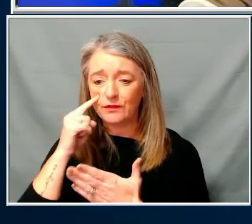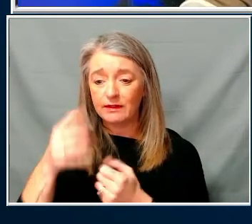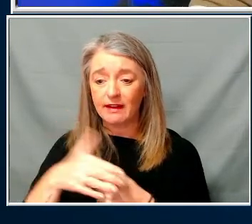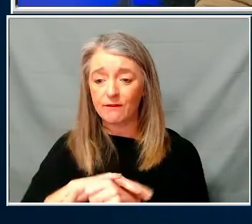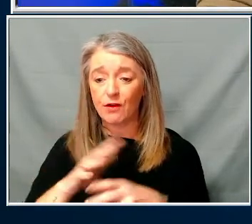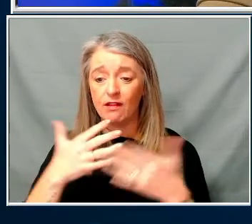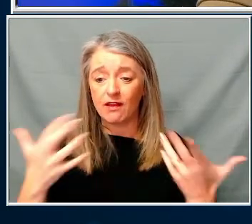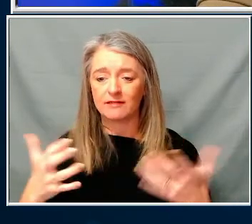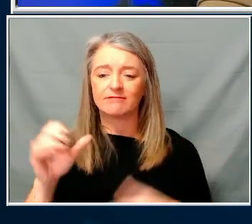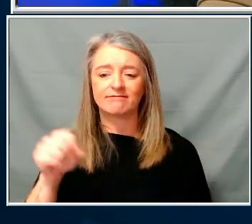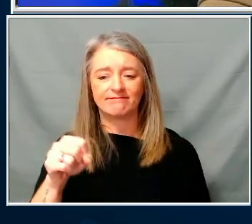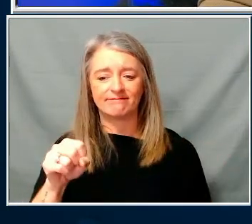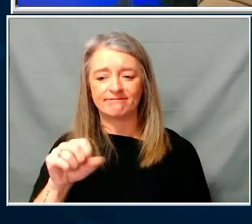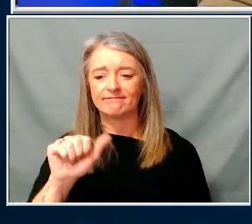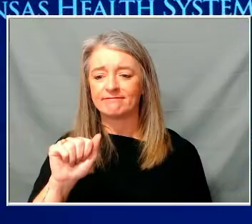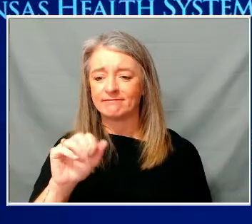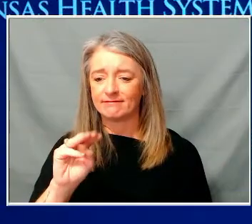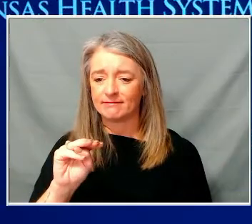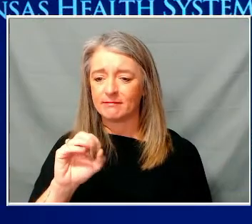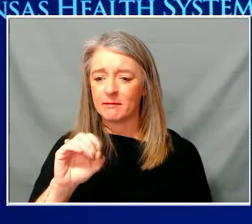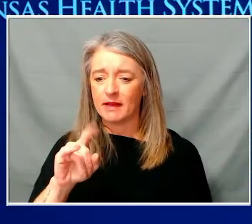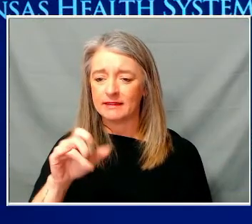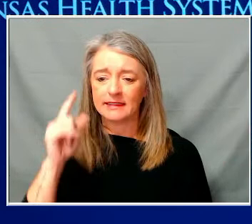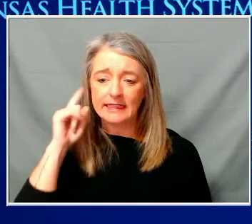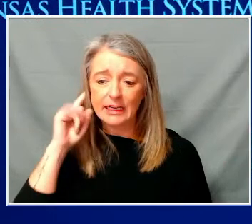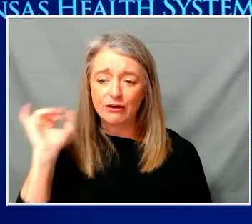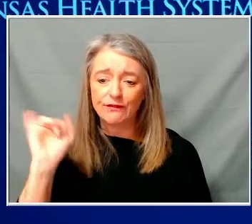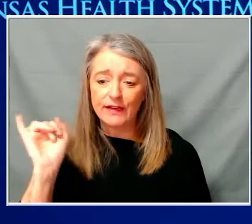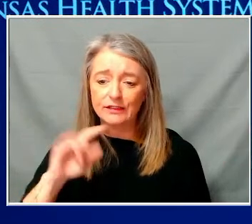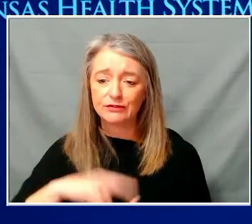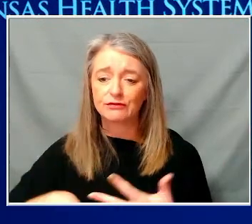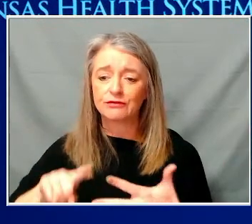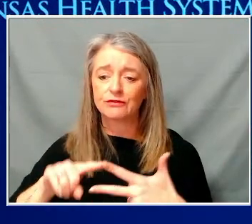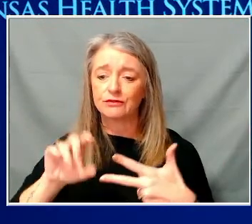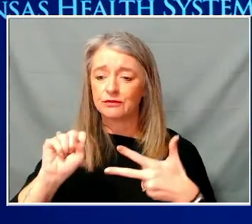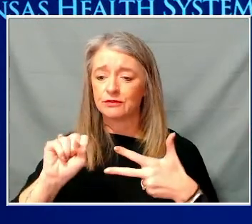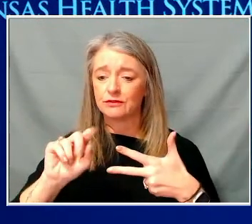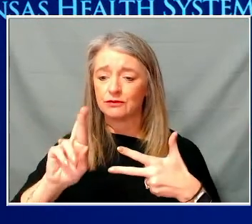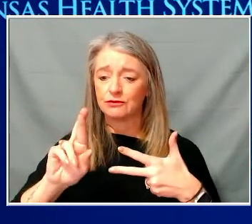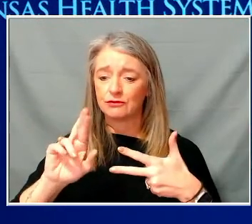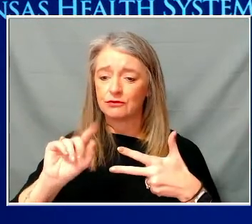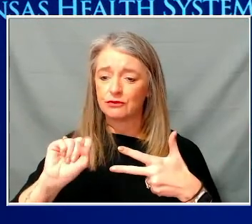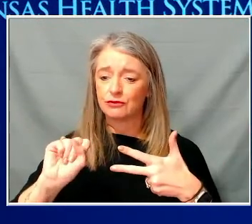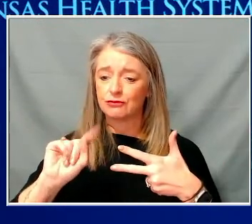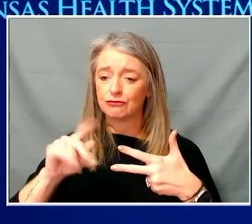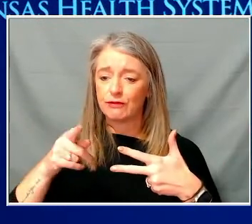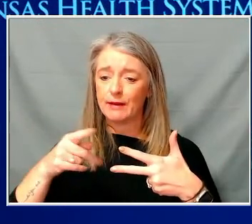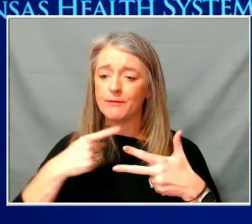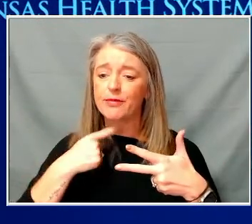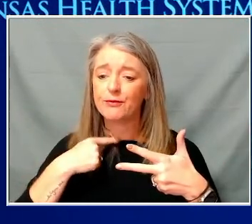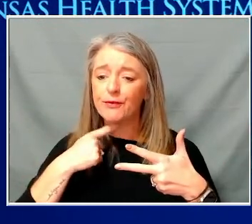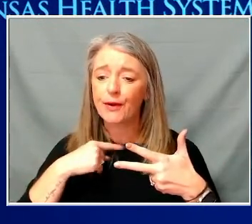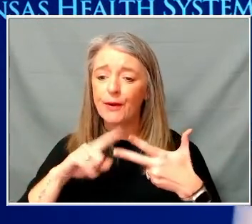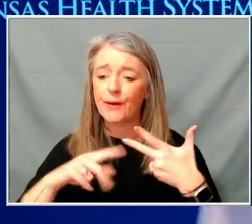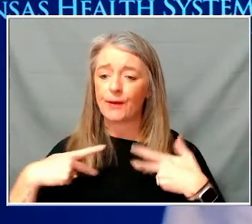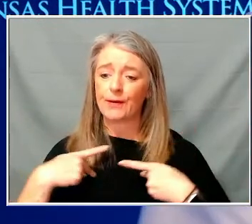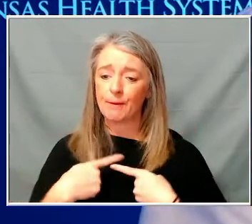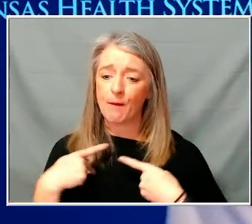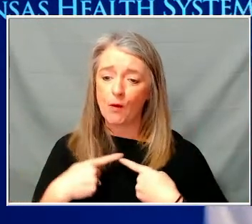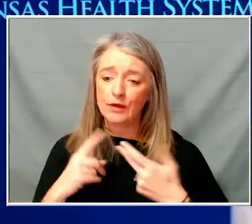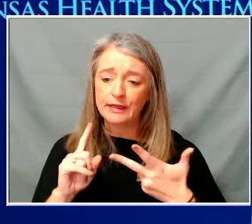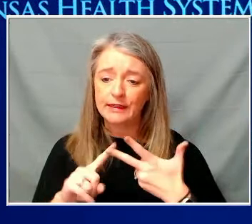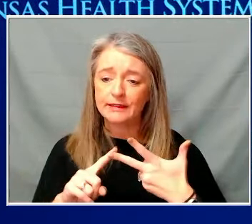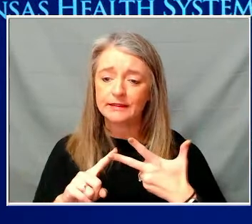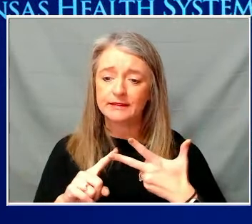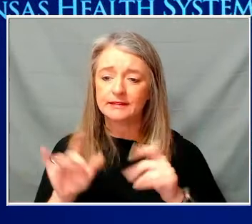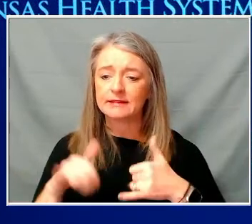It does. Amoxicillin does cover a lot. Ear infections, strep throat, pneumonia from the community, or some of the